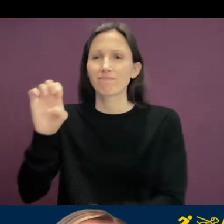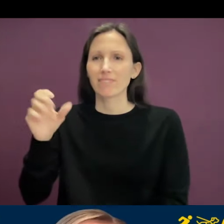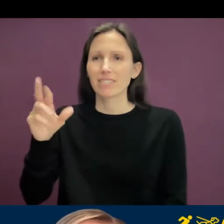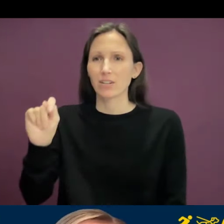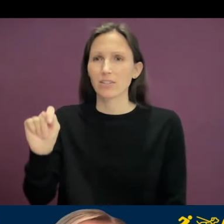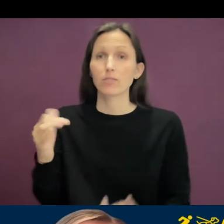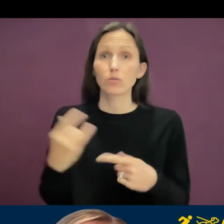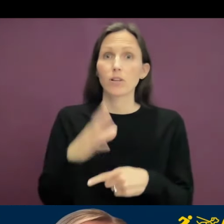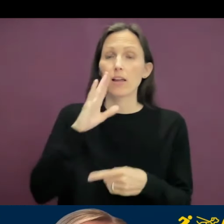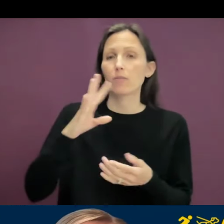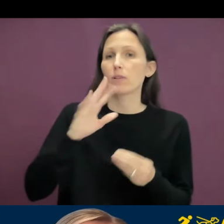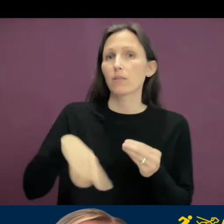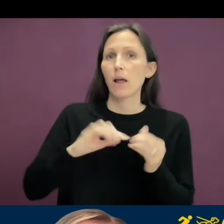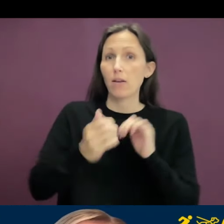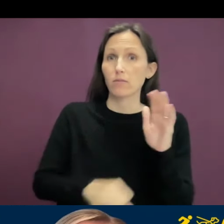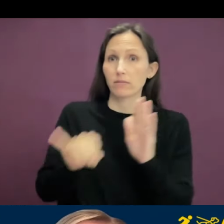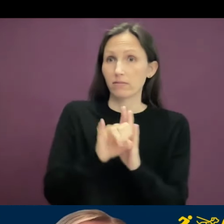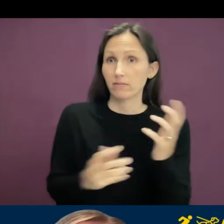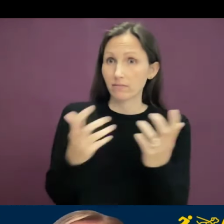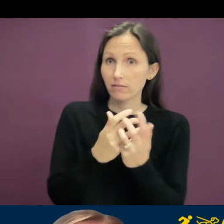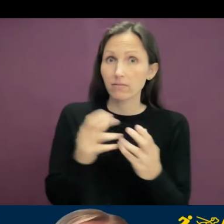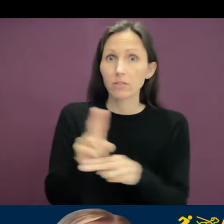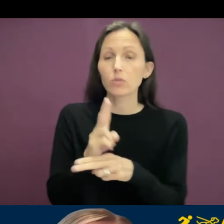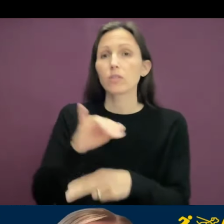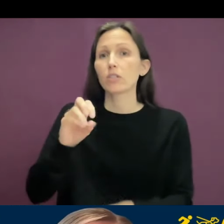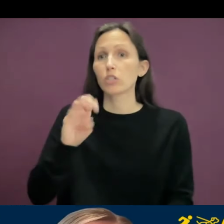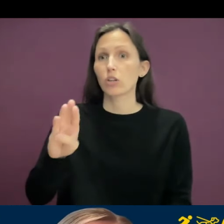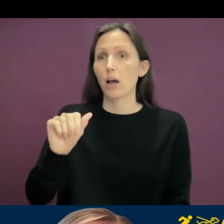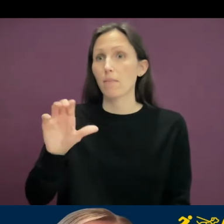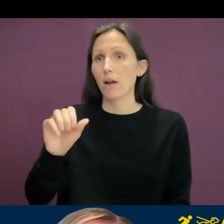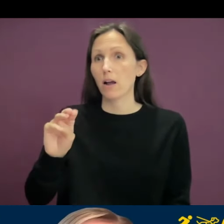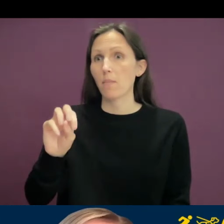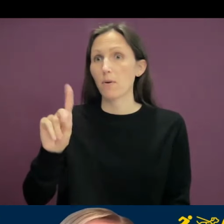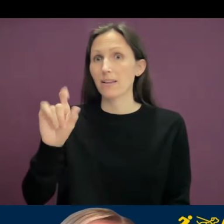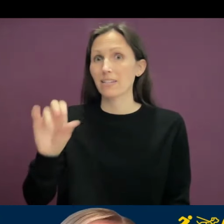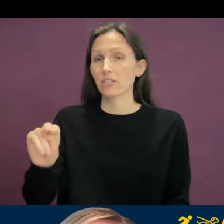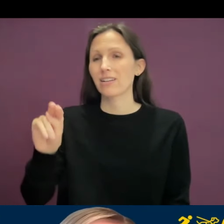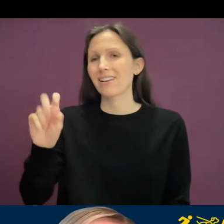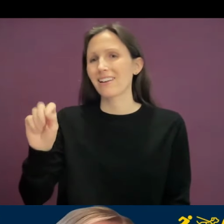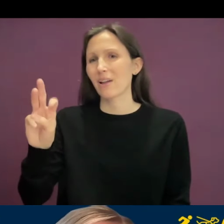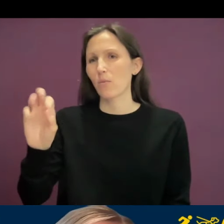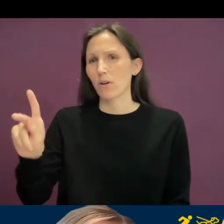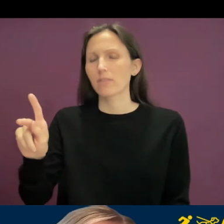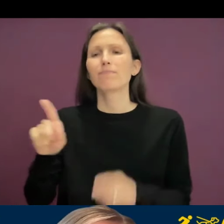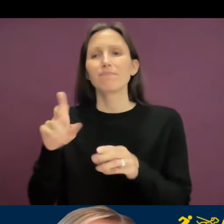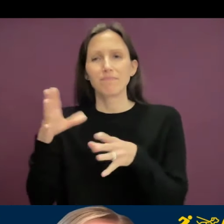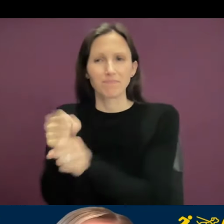to identify accommodations using the Job Accommodation Network, otherwise known as